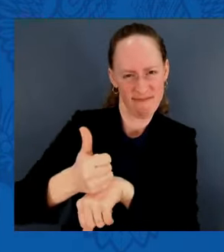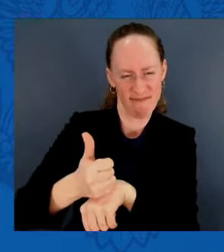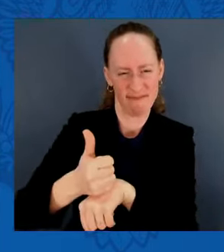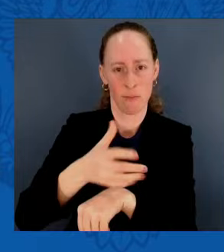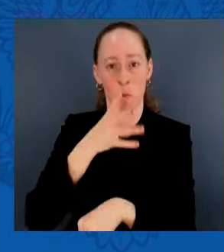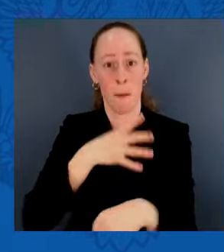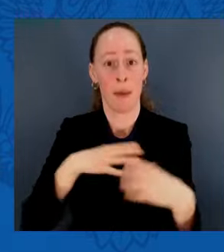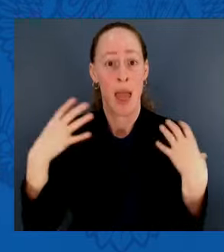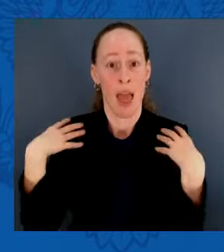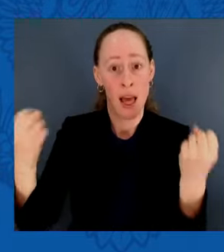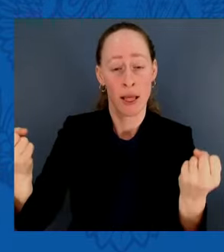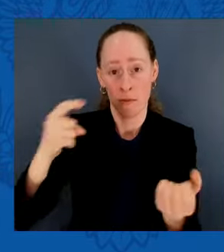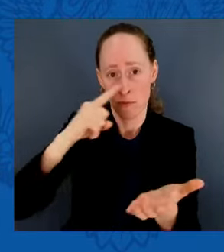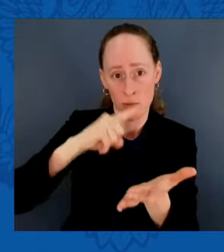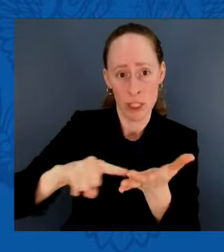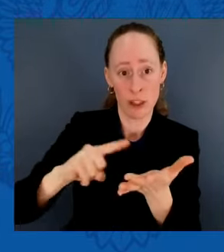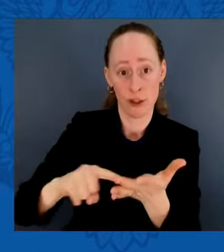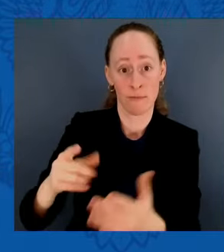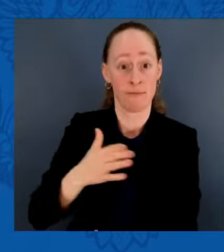Lady.